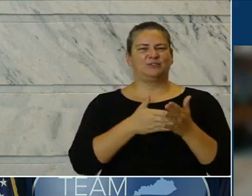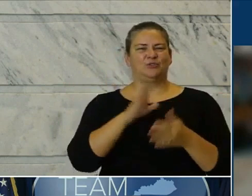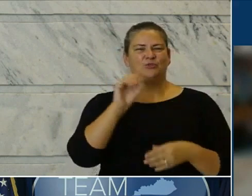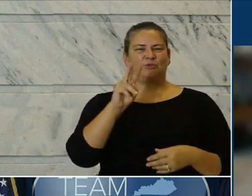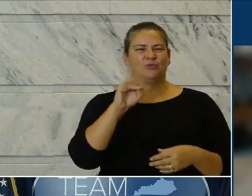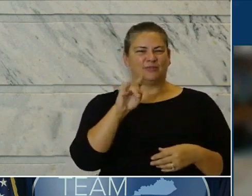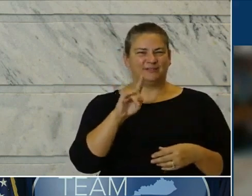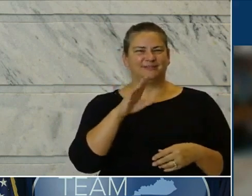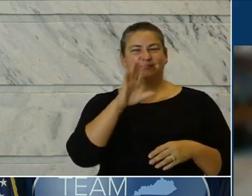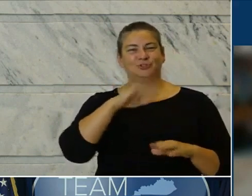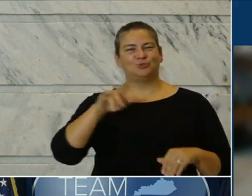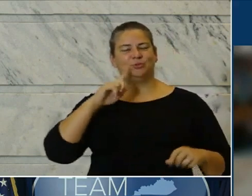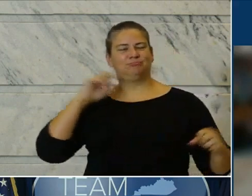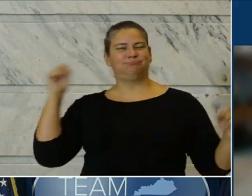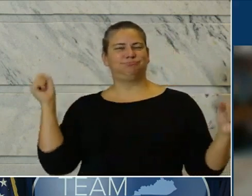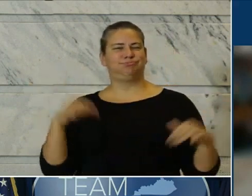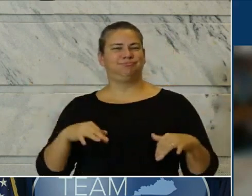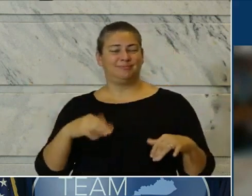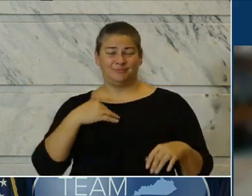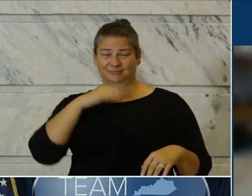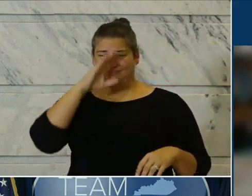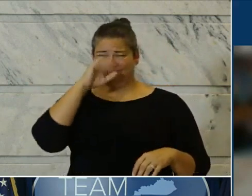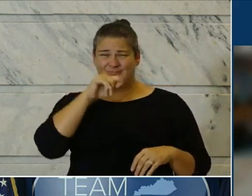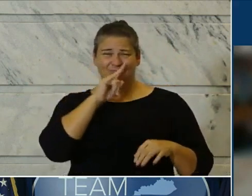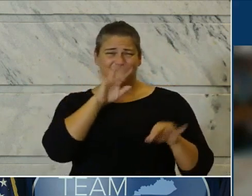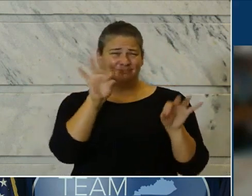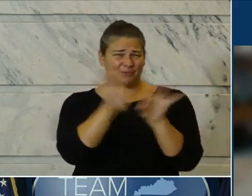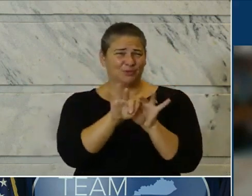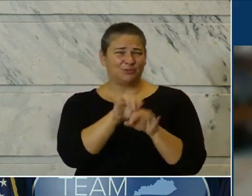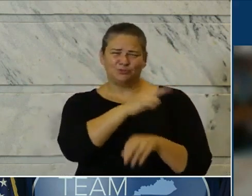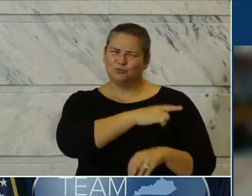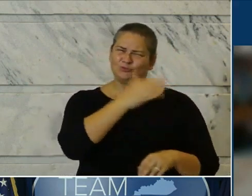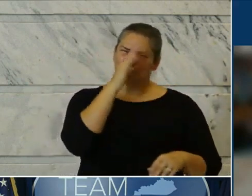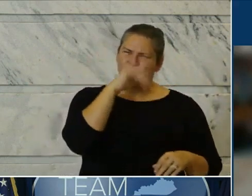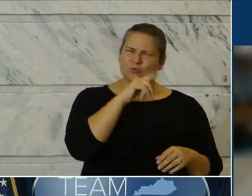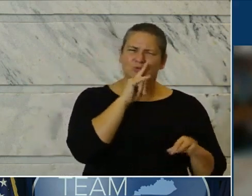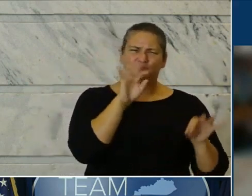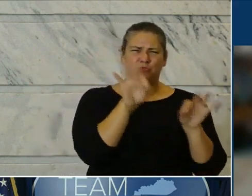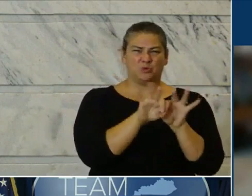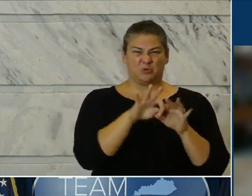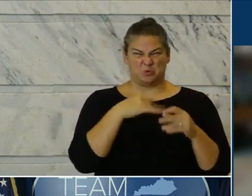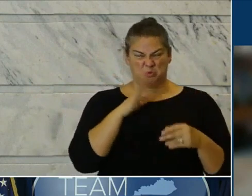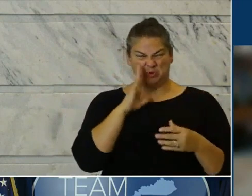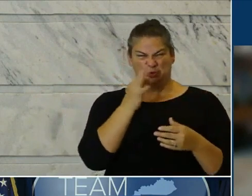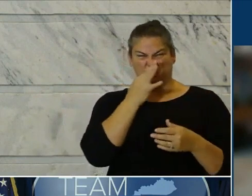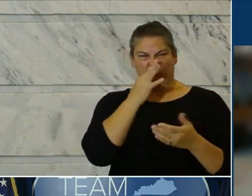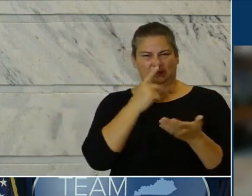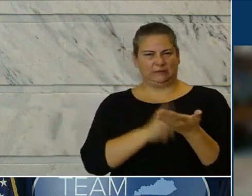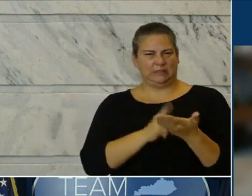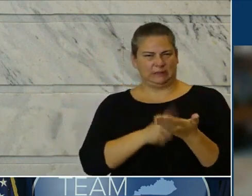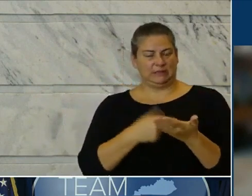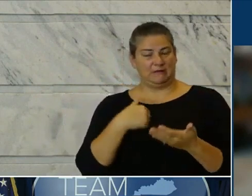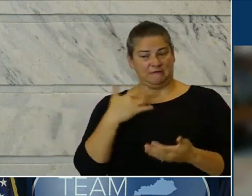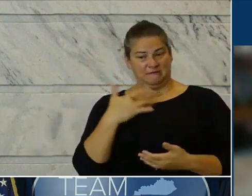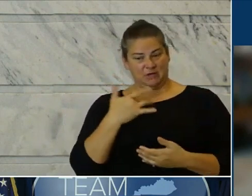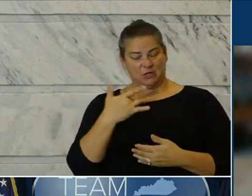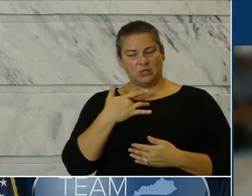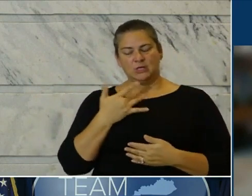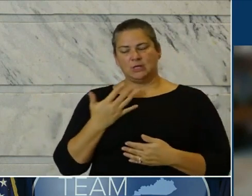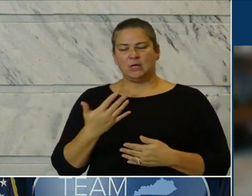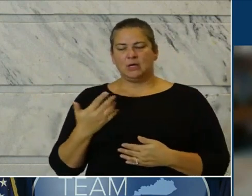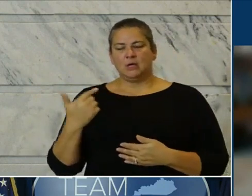how critical this return to school is. We're going to talk in a little bit about where we are. I believe we're at least the